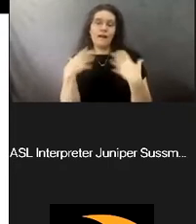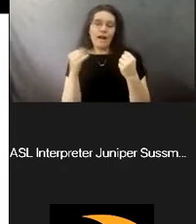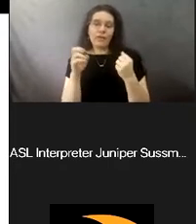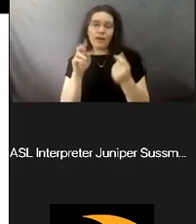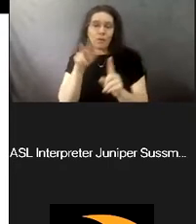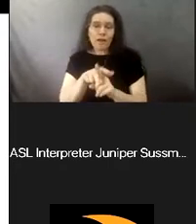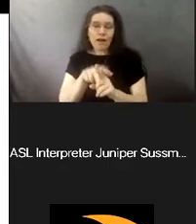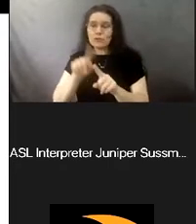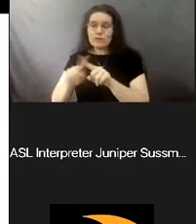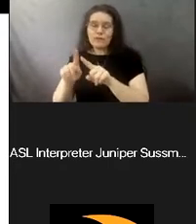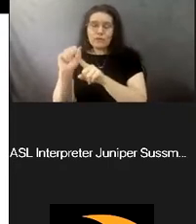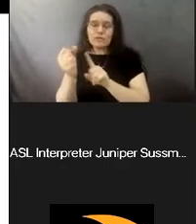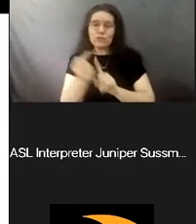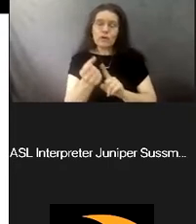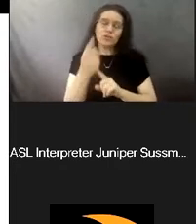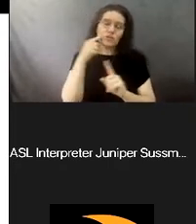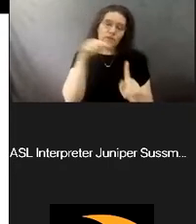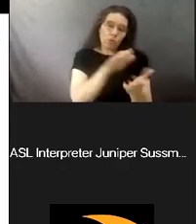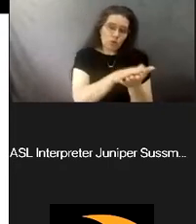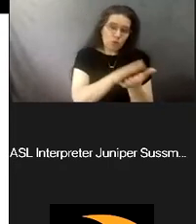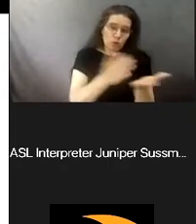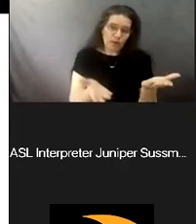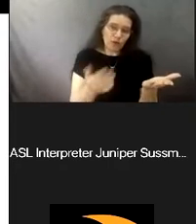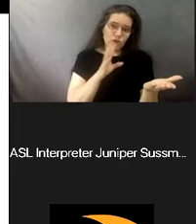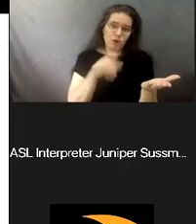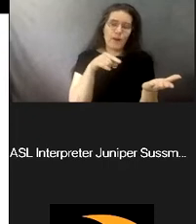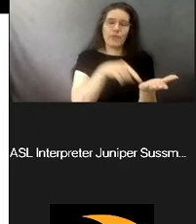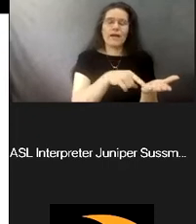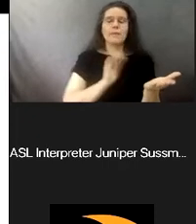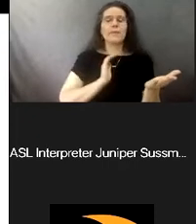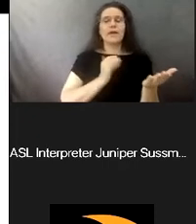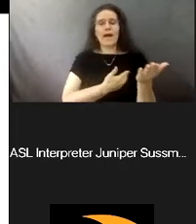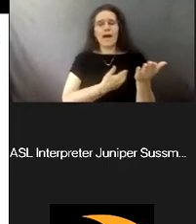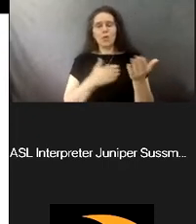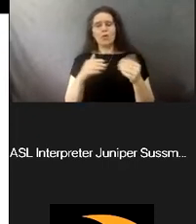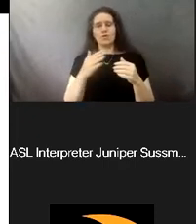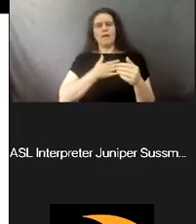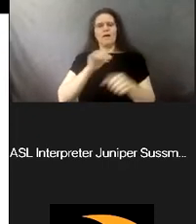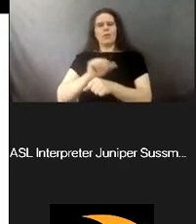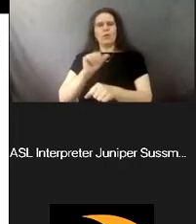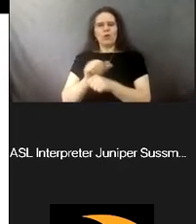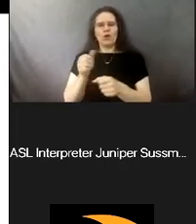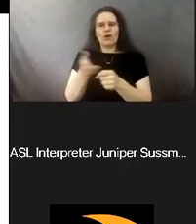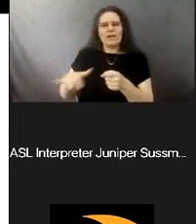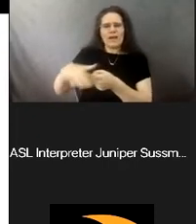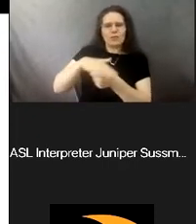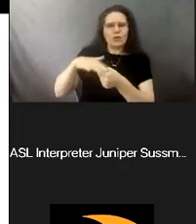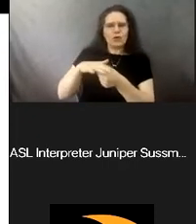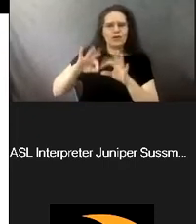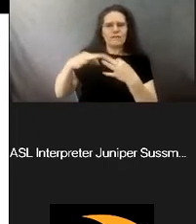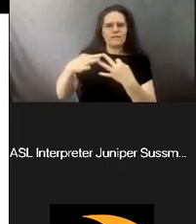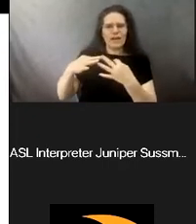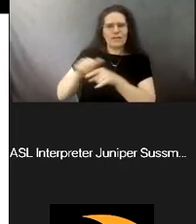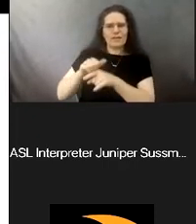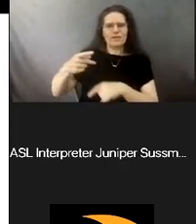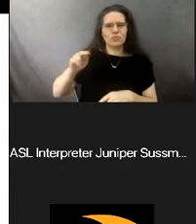things about, like at Neighborhood Family Practice, we also are and I know many health centers across the United States